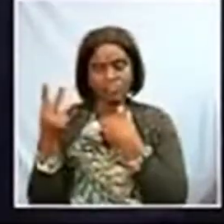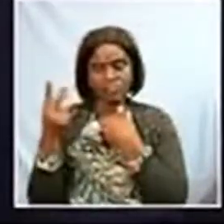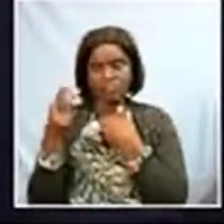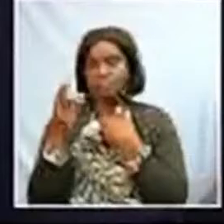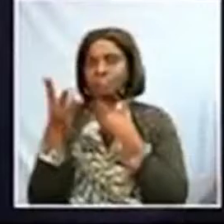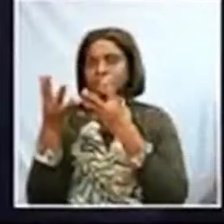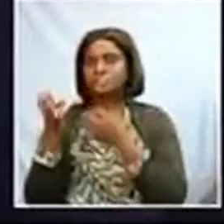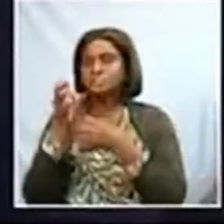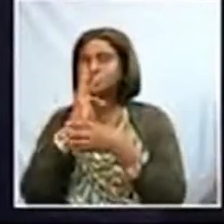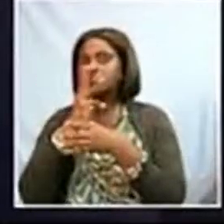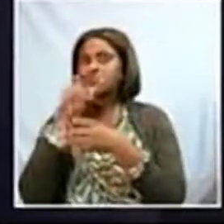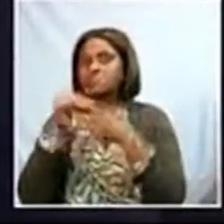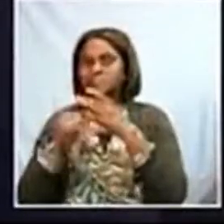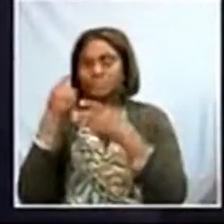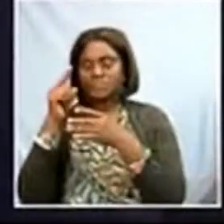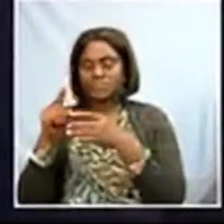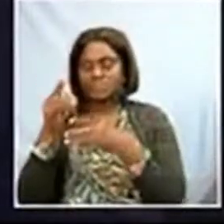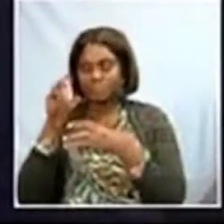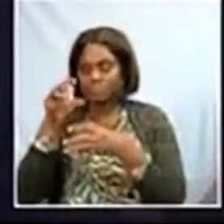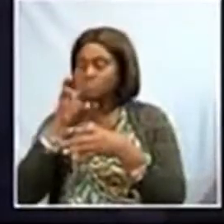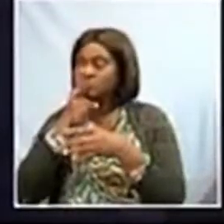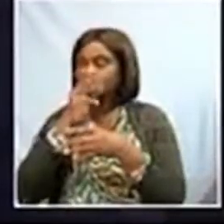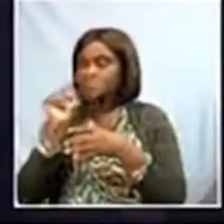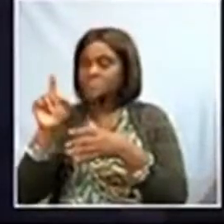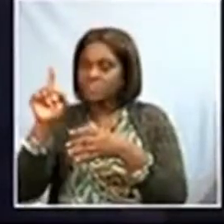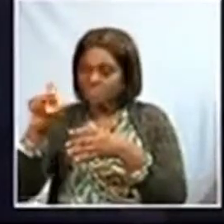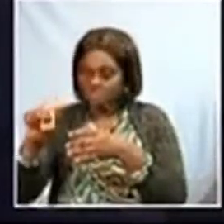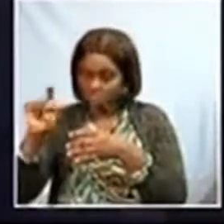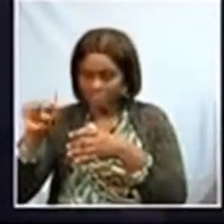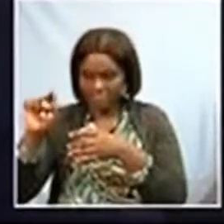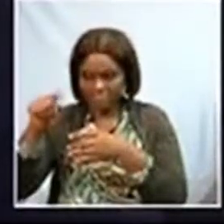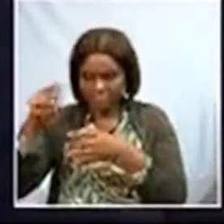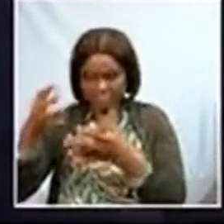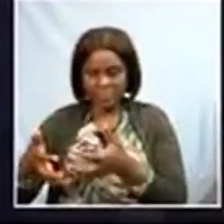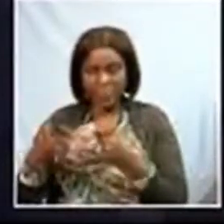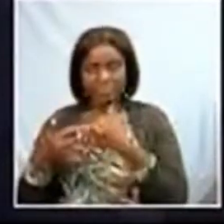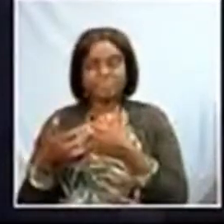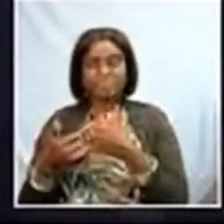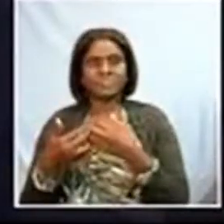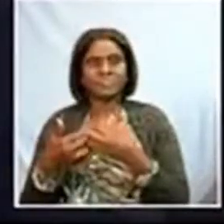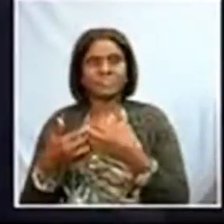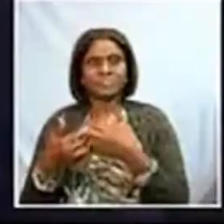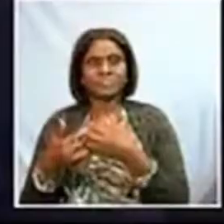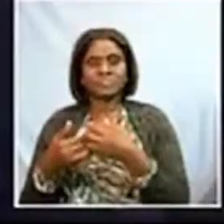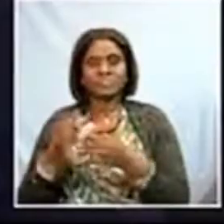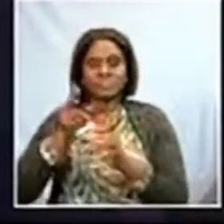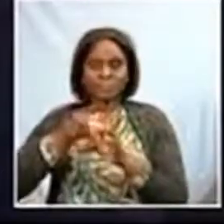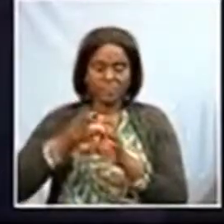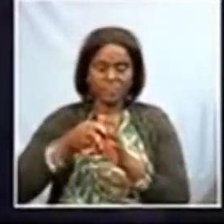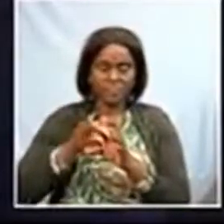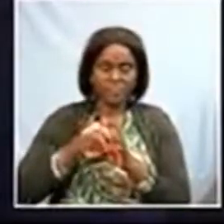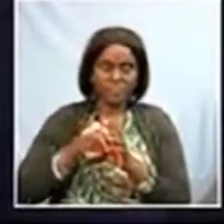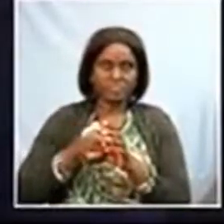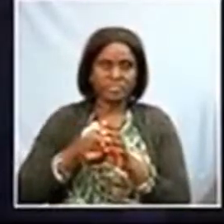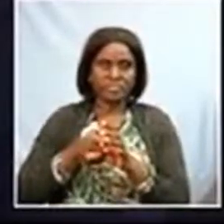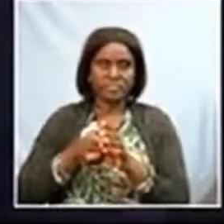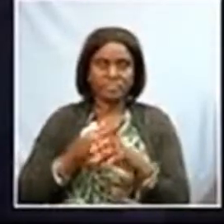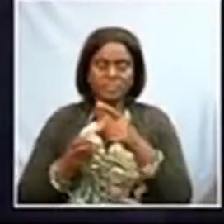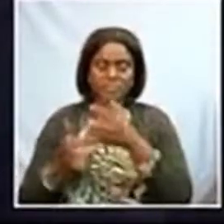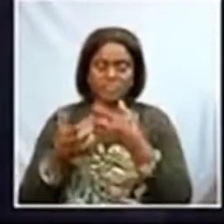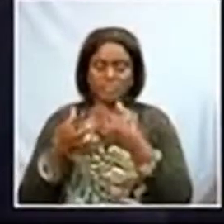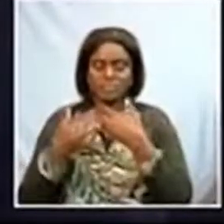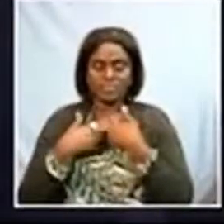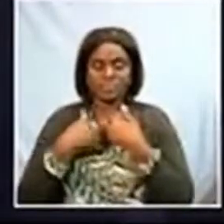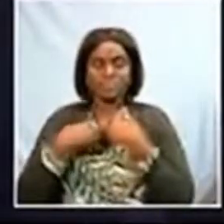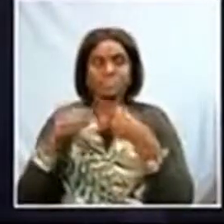boreholes. So for you to do a borehole, first of all, you need a drilling machine, you need fuel, and then that machine has to